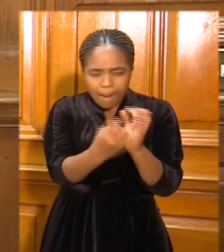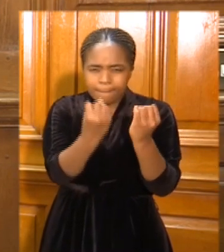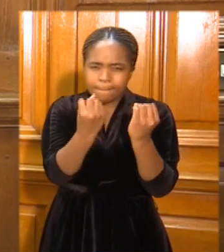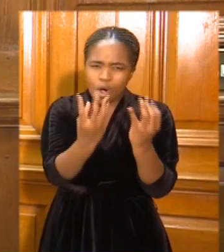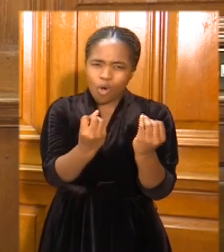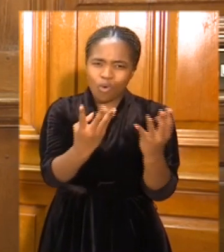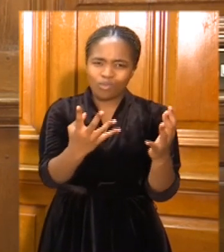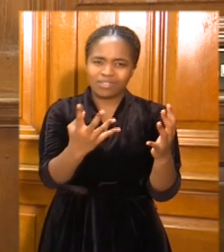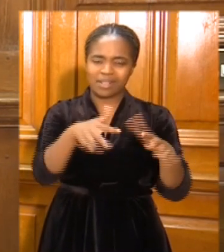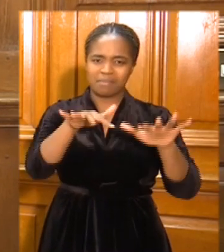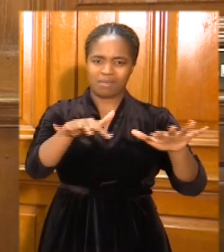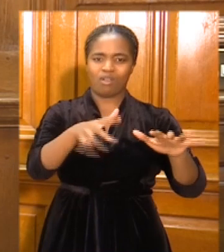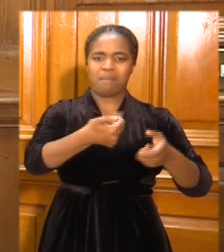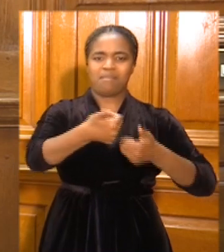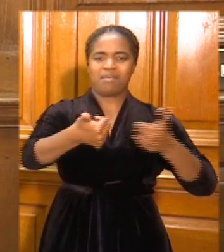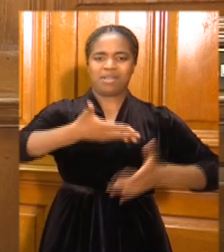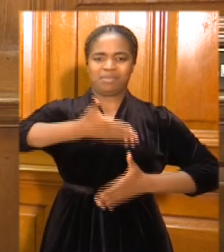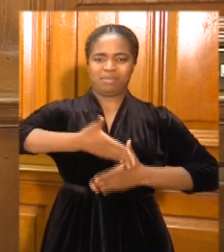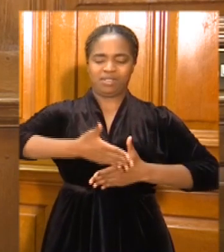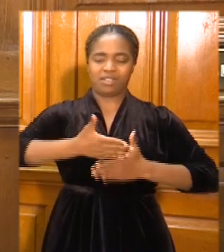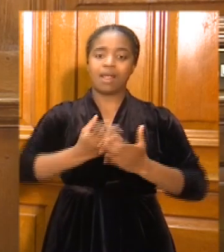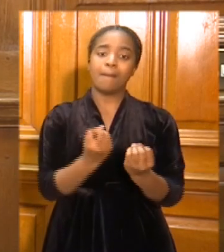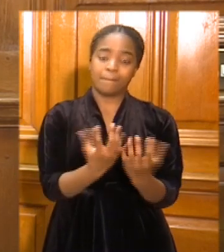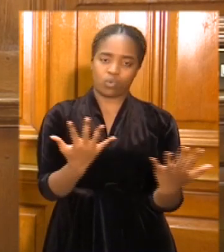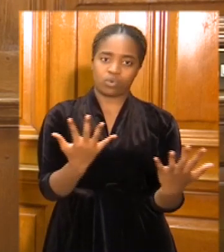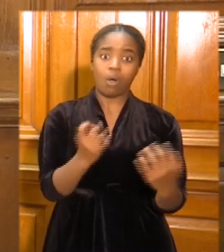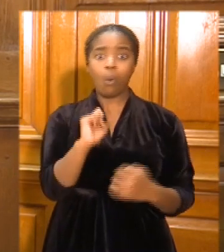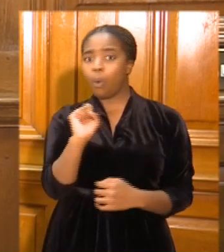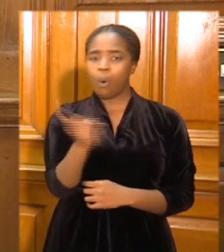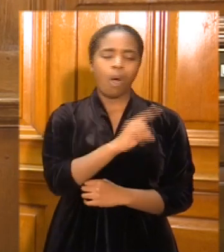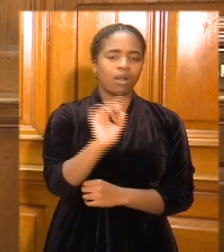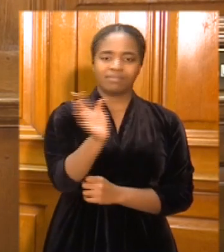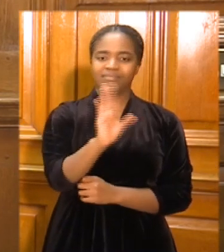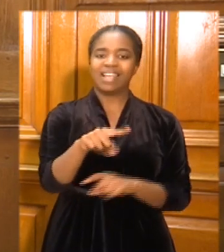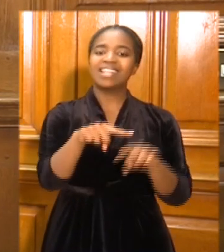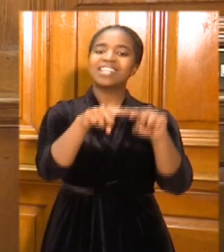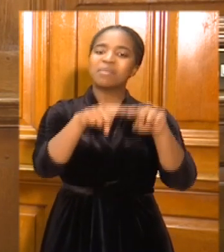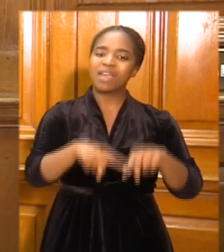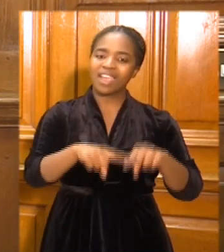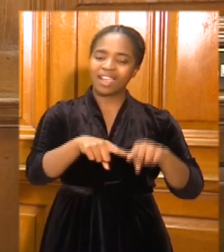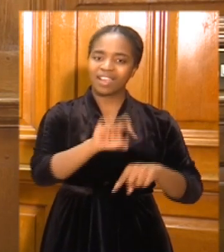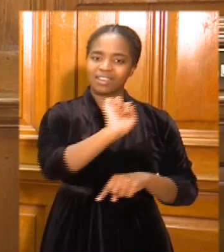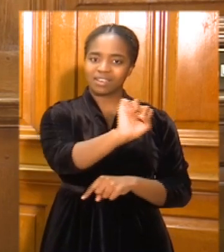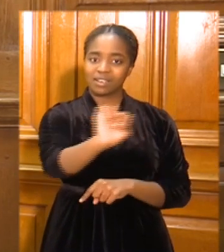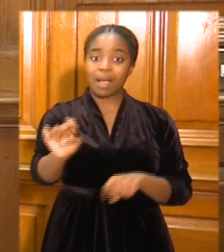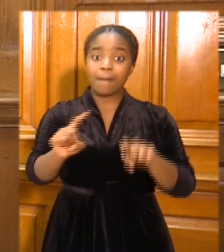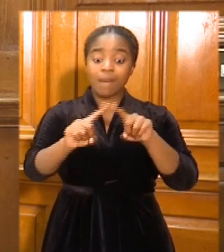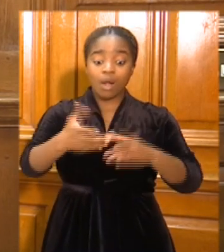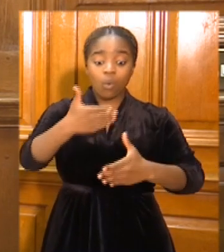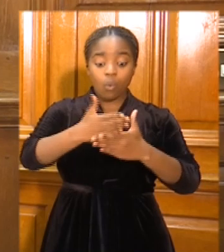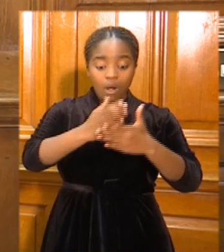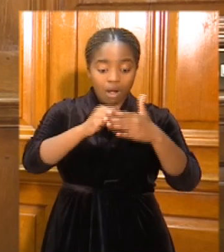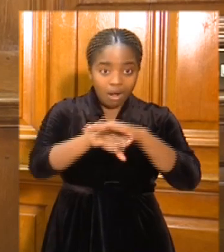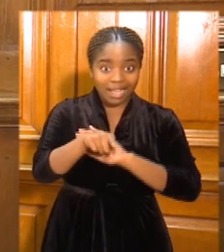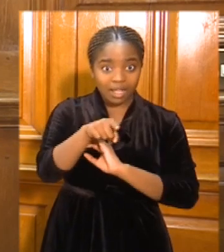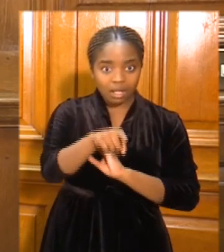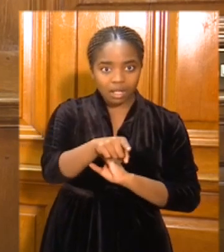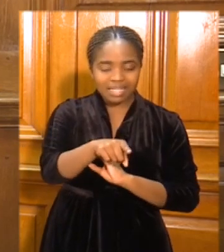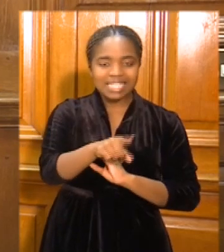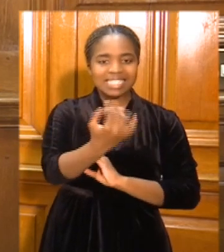most sectors of our economy, subject to the observance of strict health protocols and